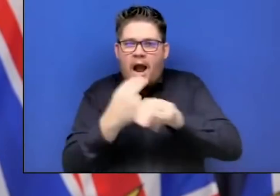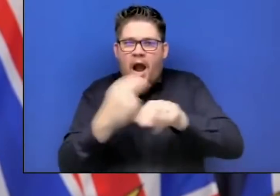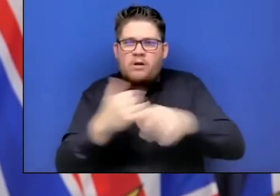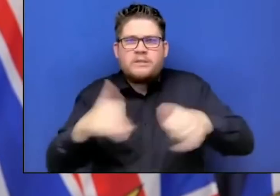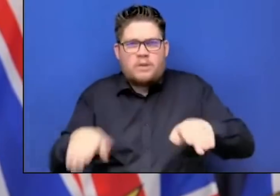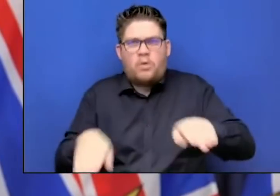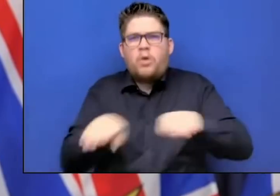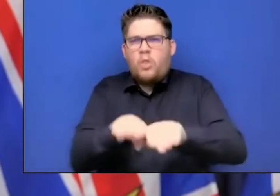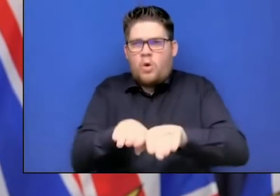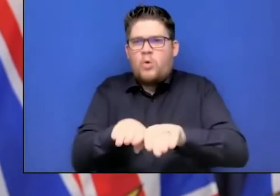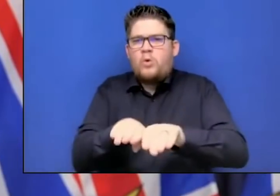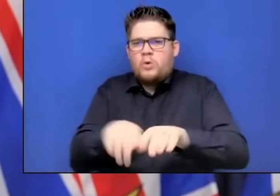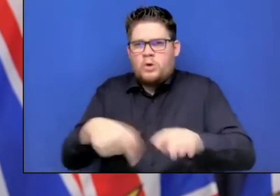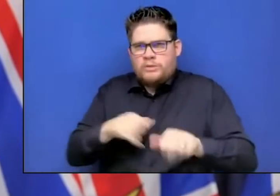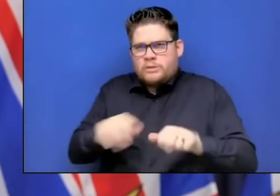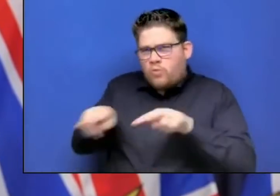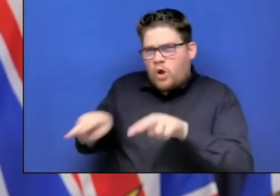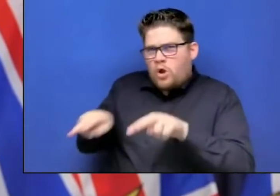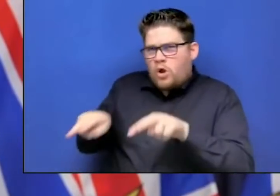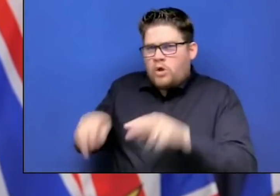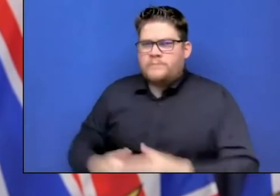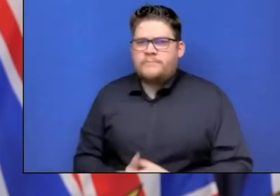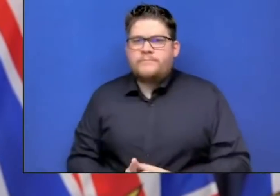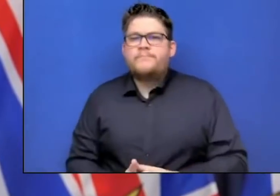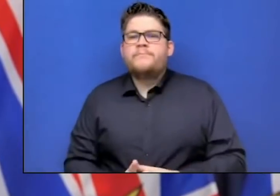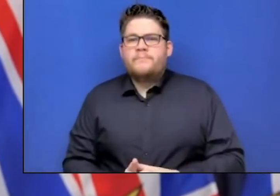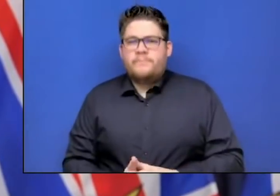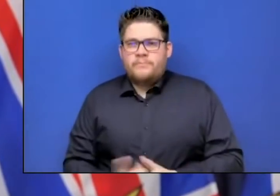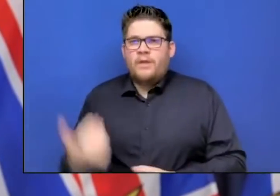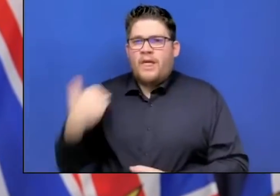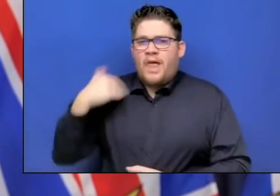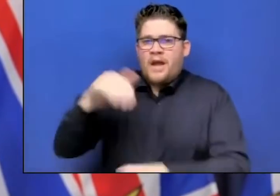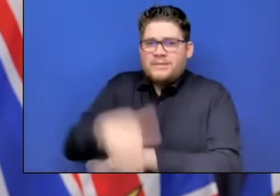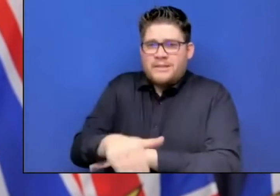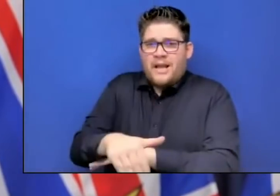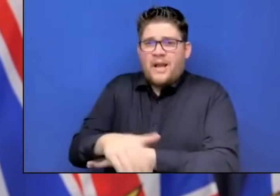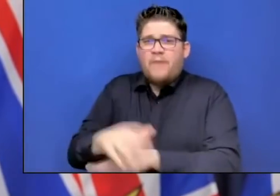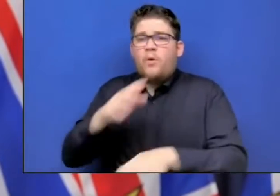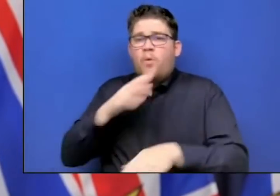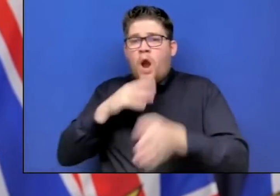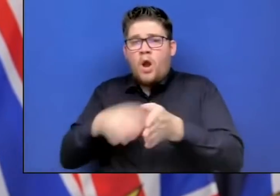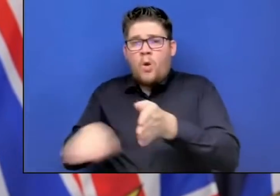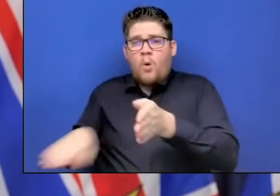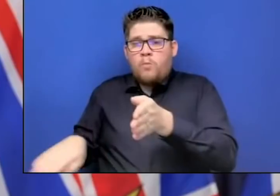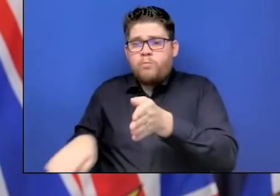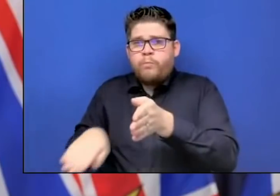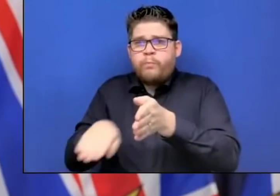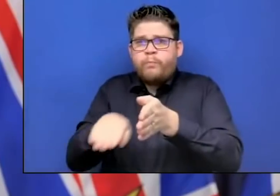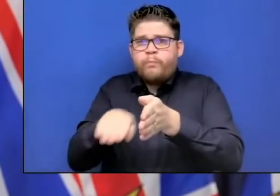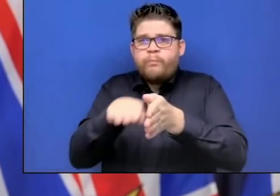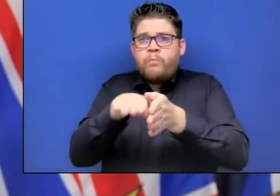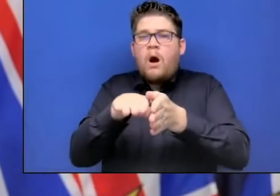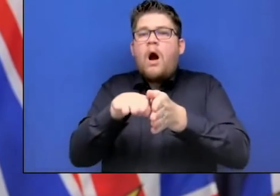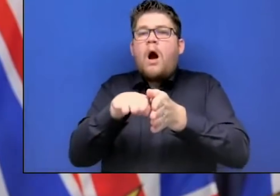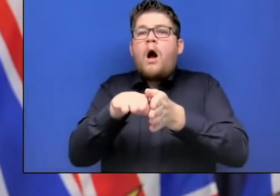news from overnight, with floodwaters having receded in certain parts of the